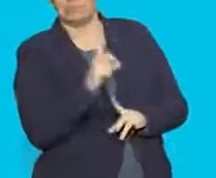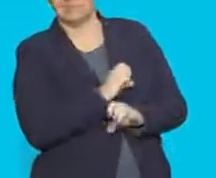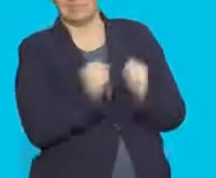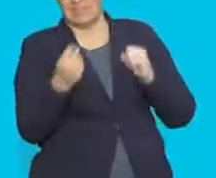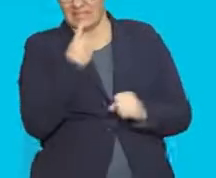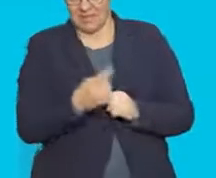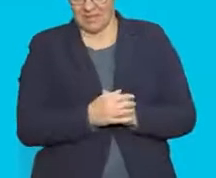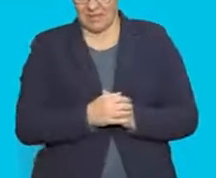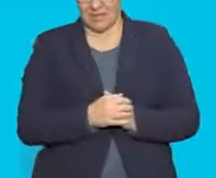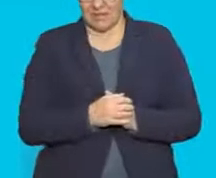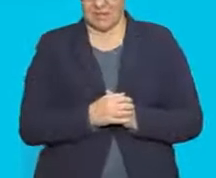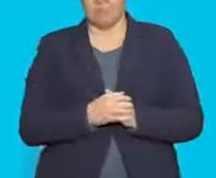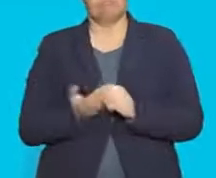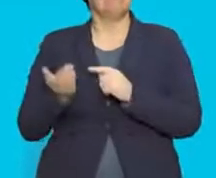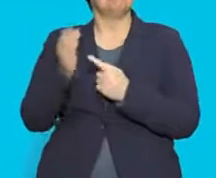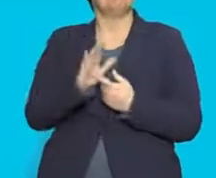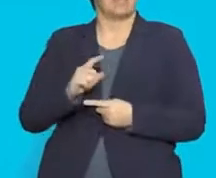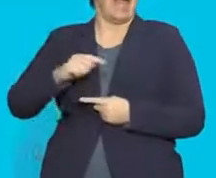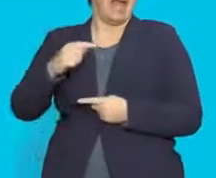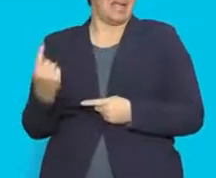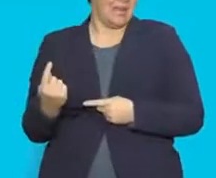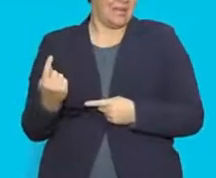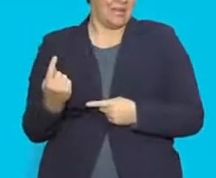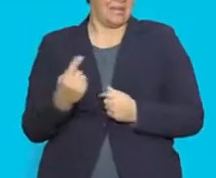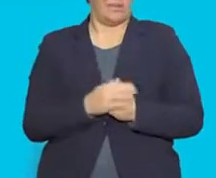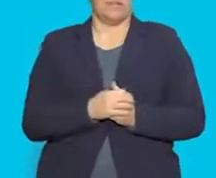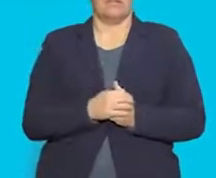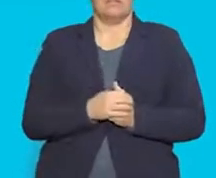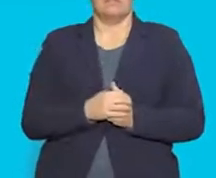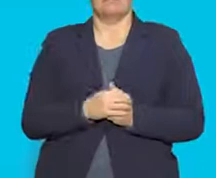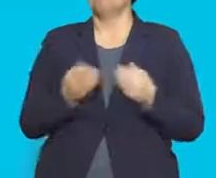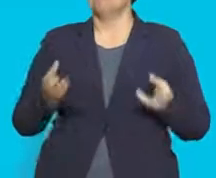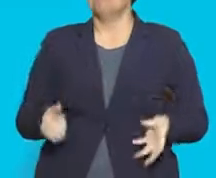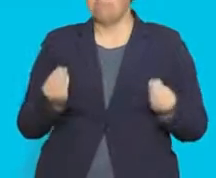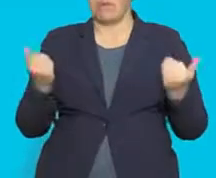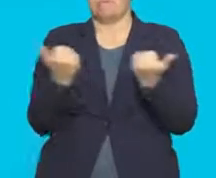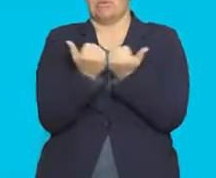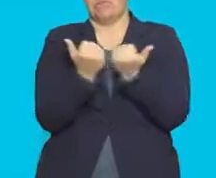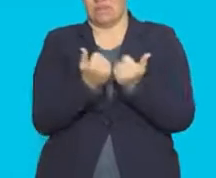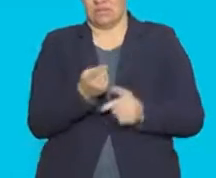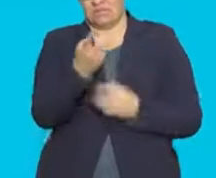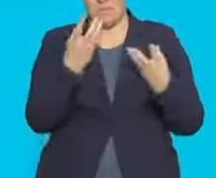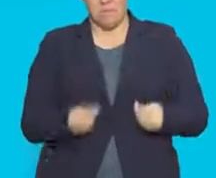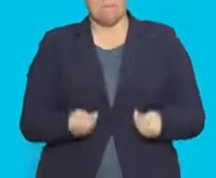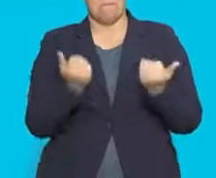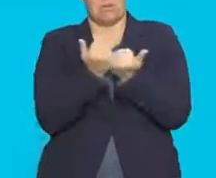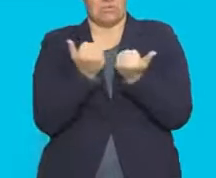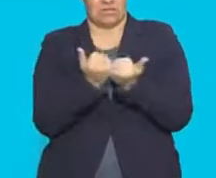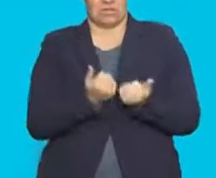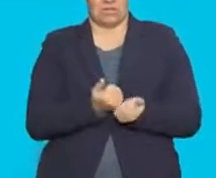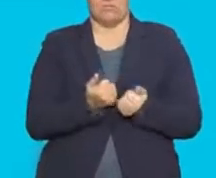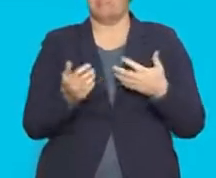So I'm just trying to show you. The other example, by the way, is if you get a bursary. If you get a bursary